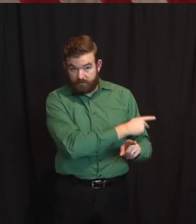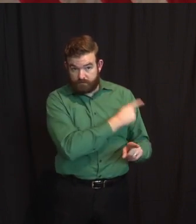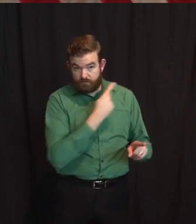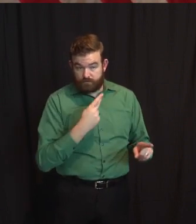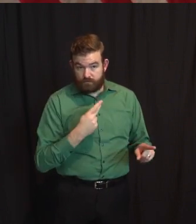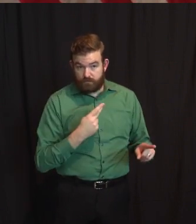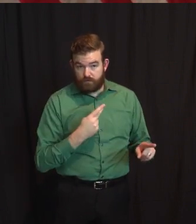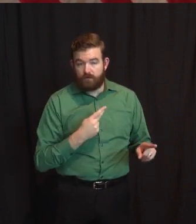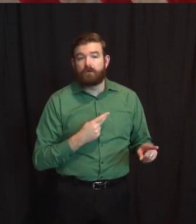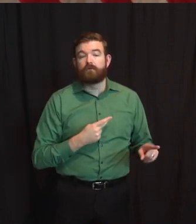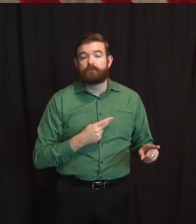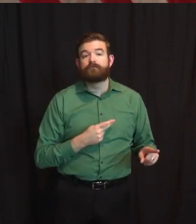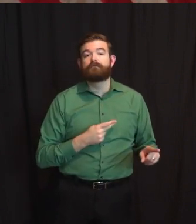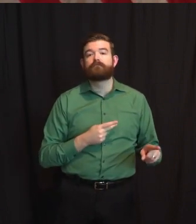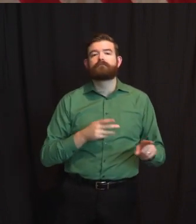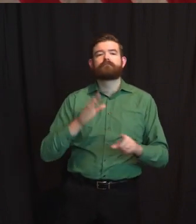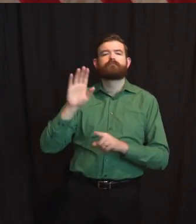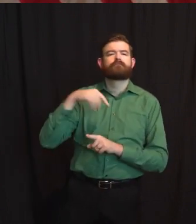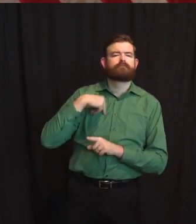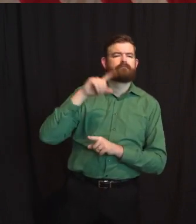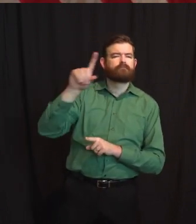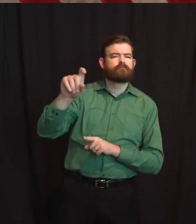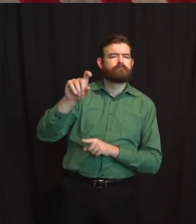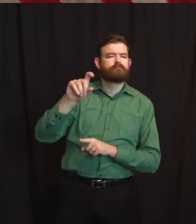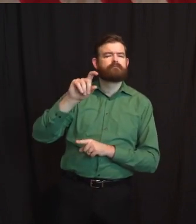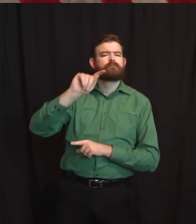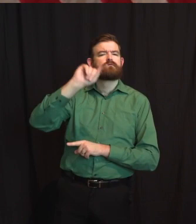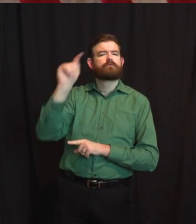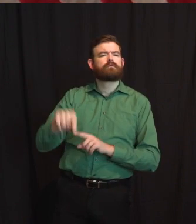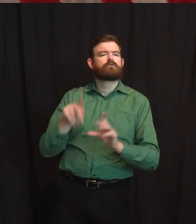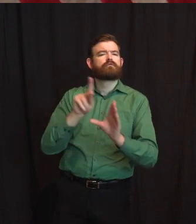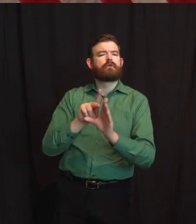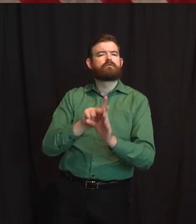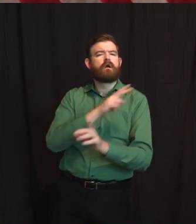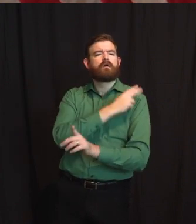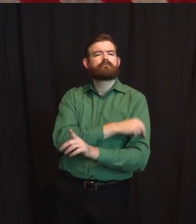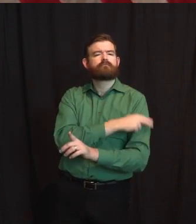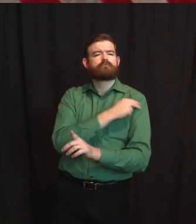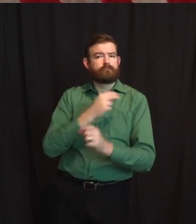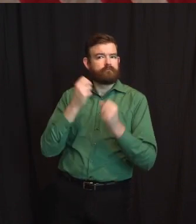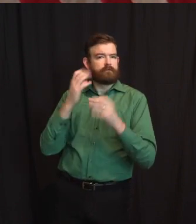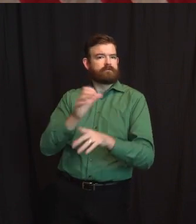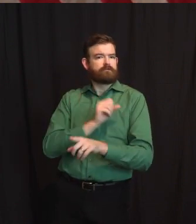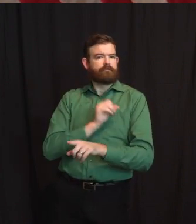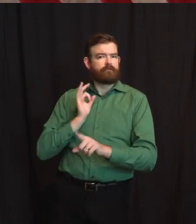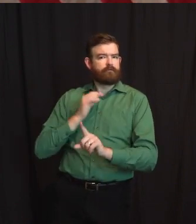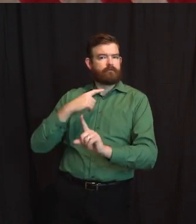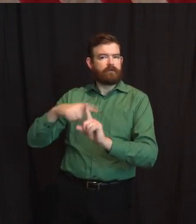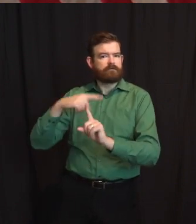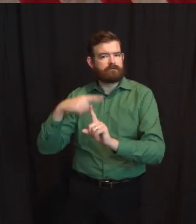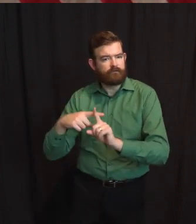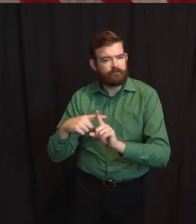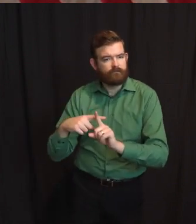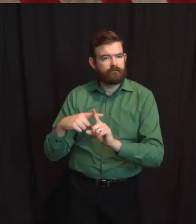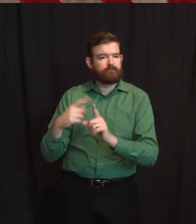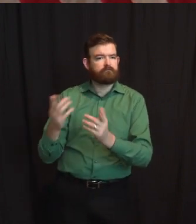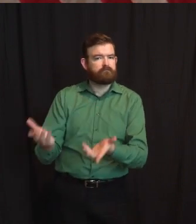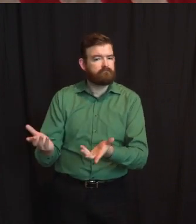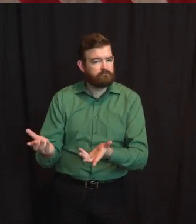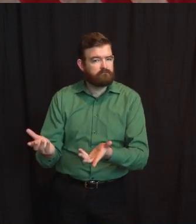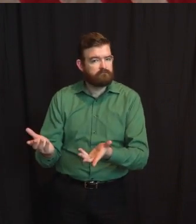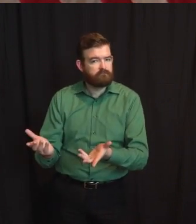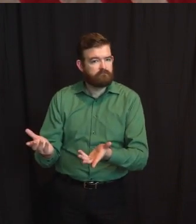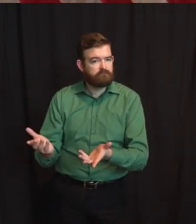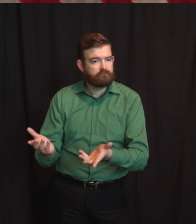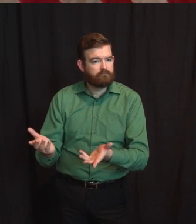many staff members testing positive there, how is staffing being managed there? Is there any color on that? And lastly, the 2